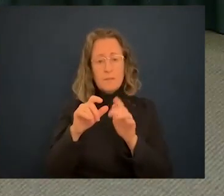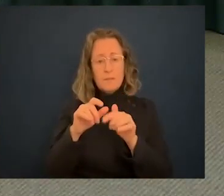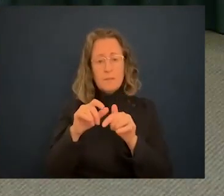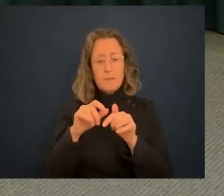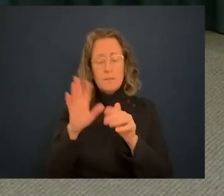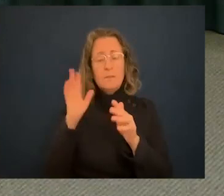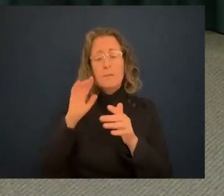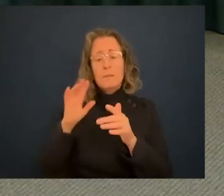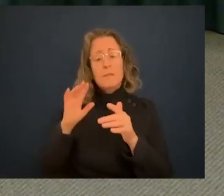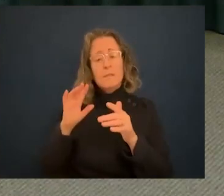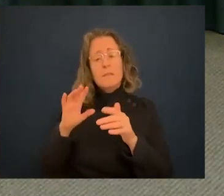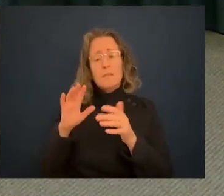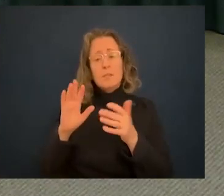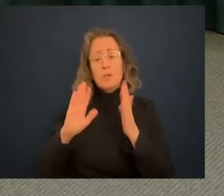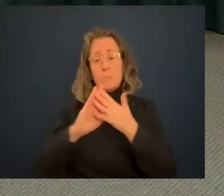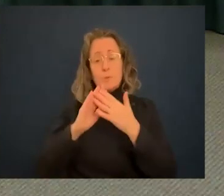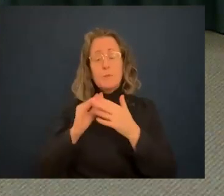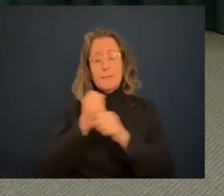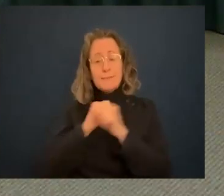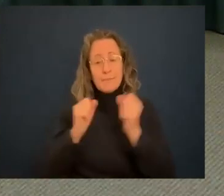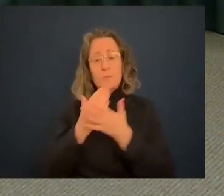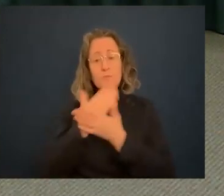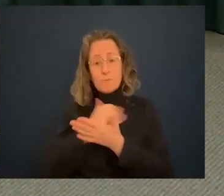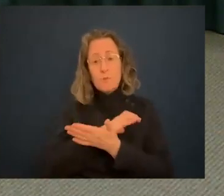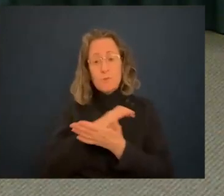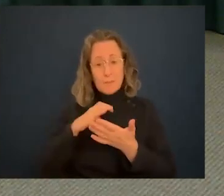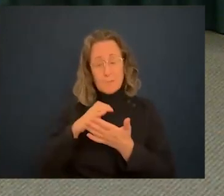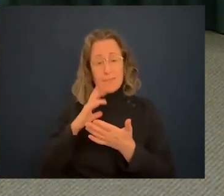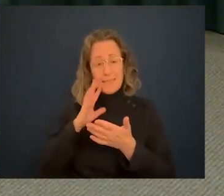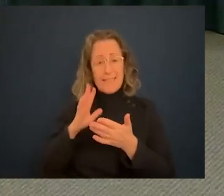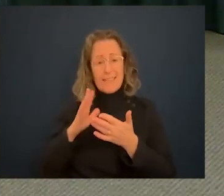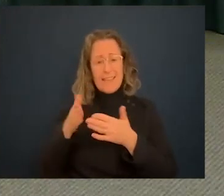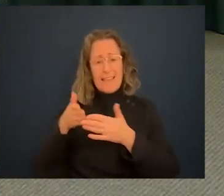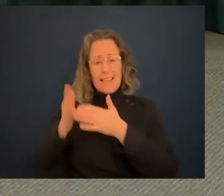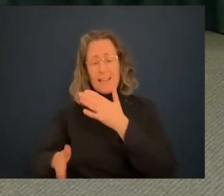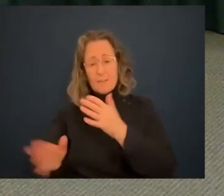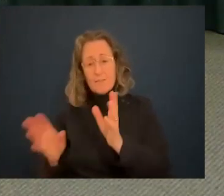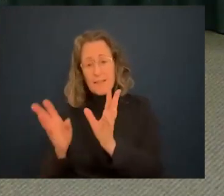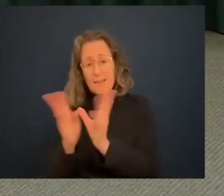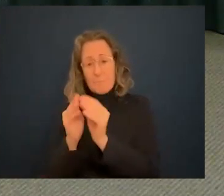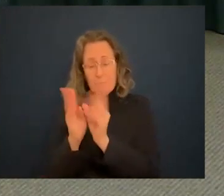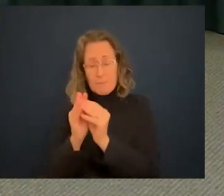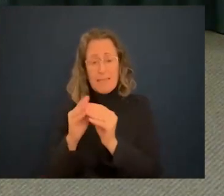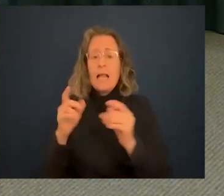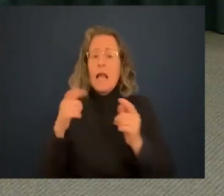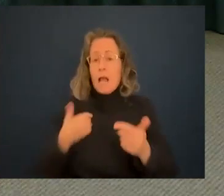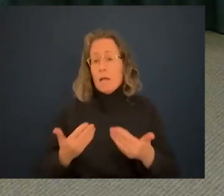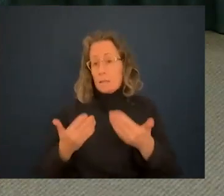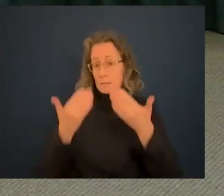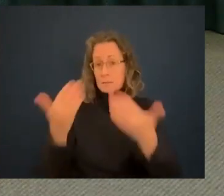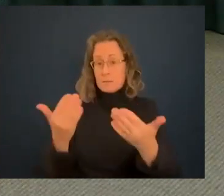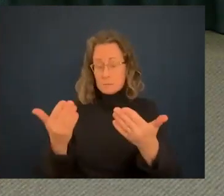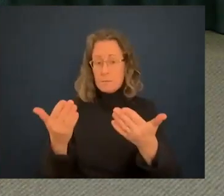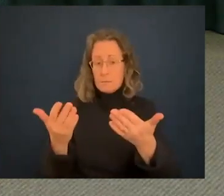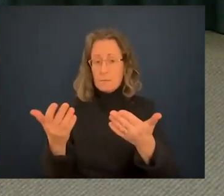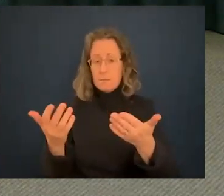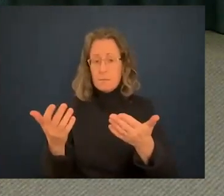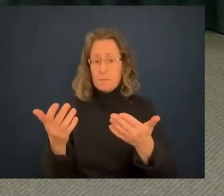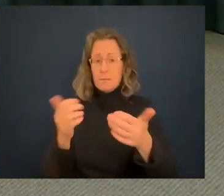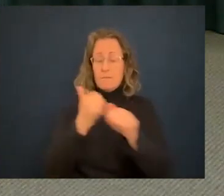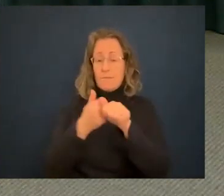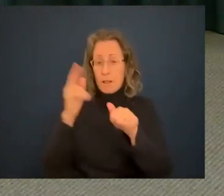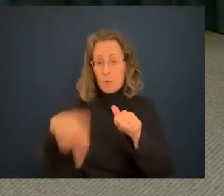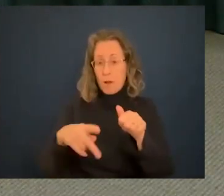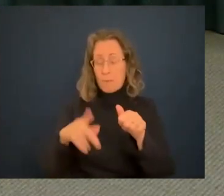in 2020 that that I had proposed a follow-on to the community safety study to to talk to let's call them service